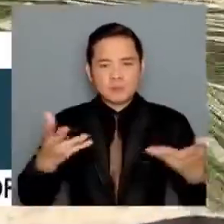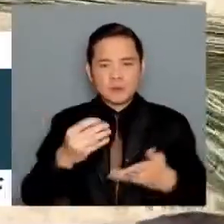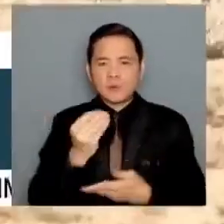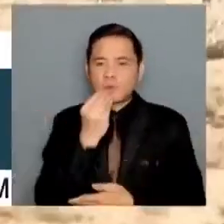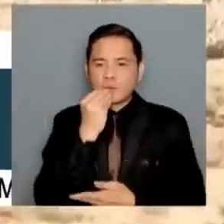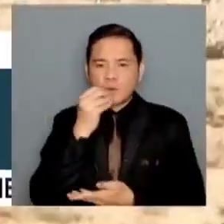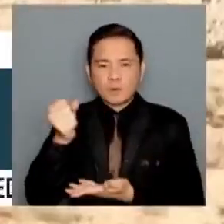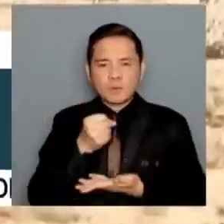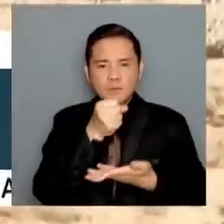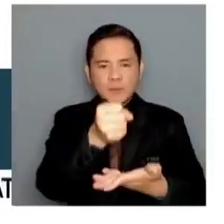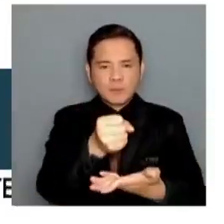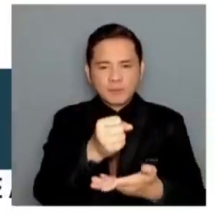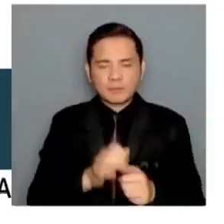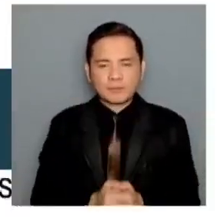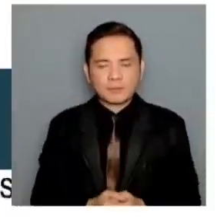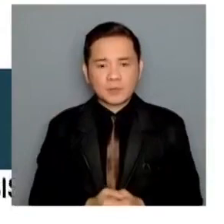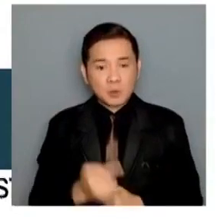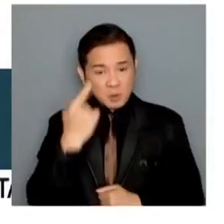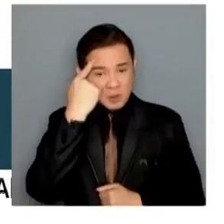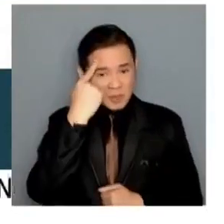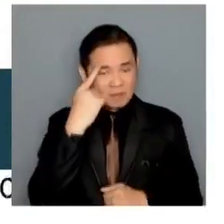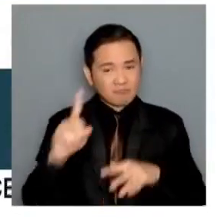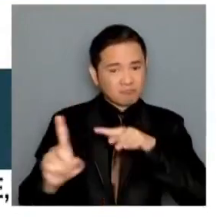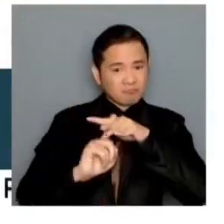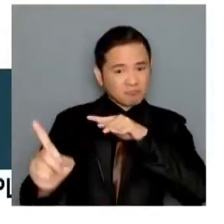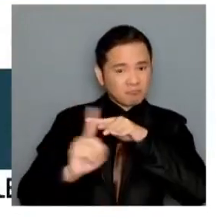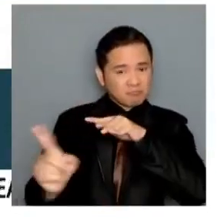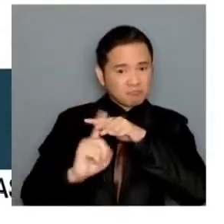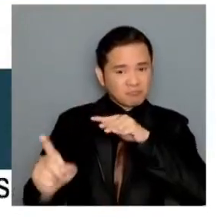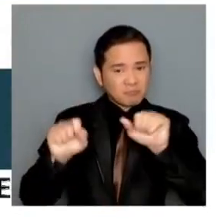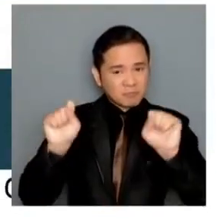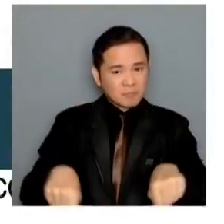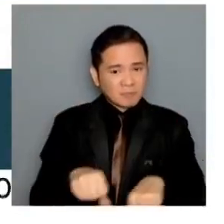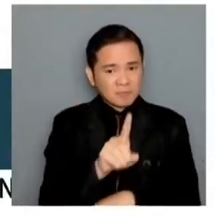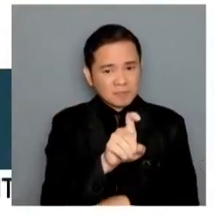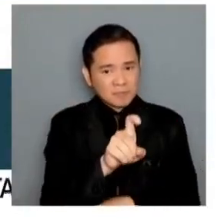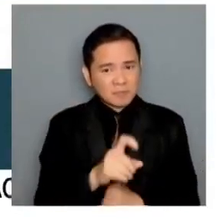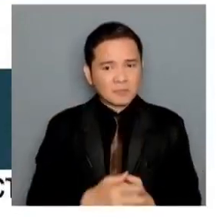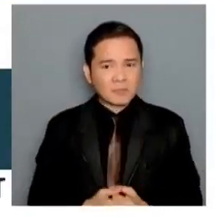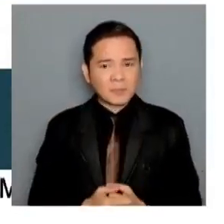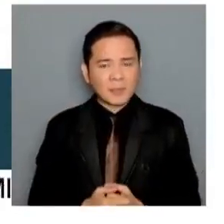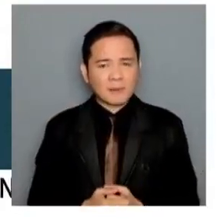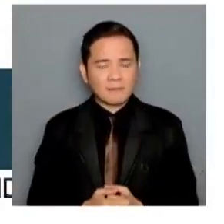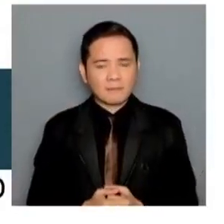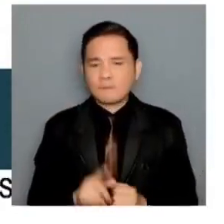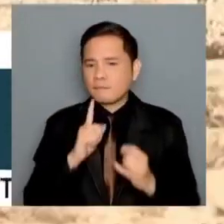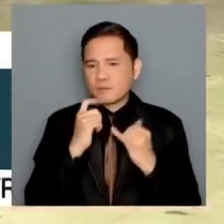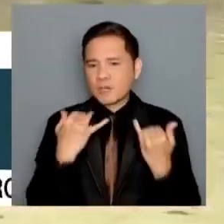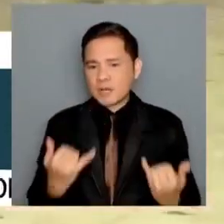think evacuation is possible? At this juncture, for now,